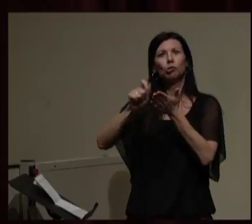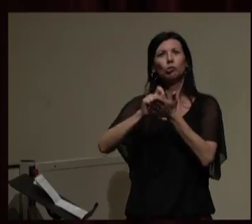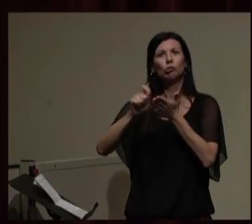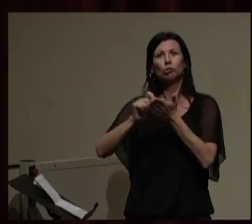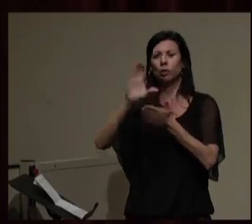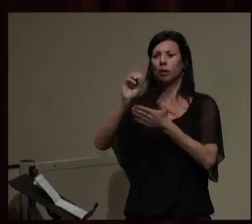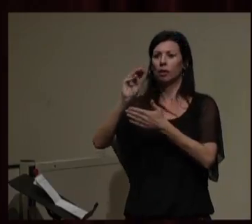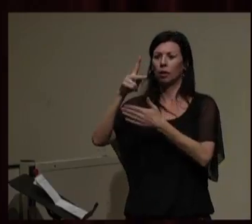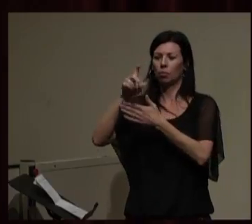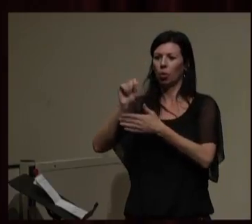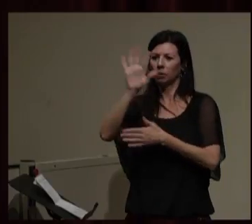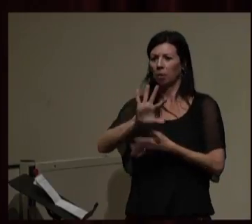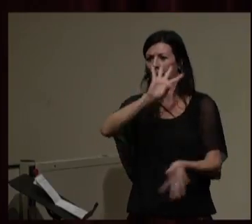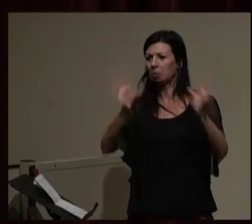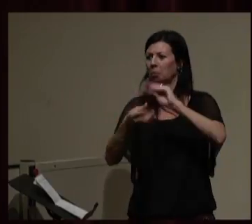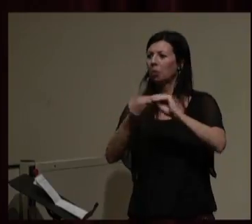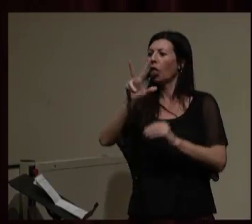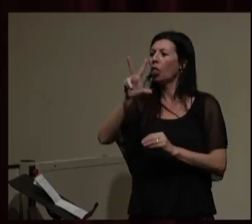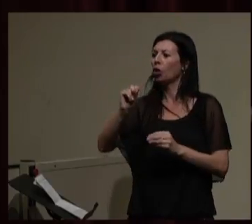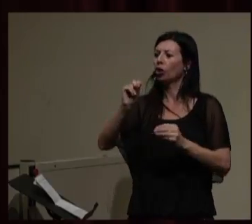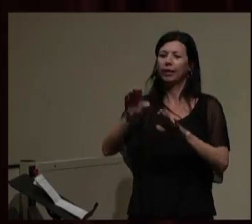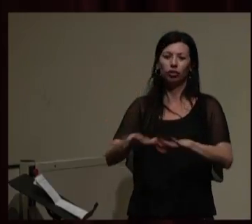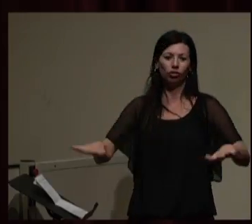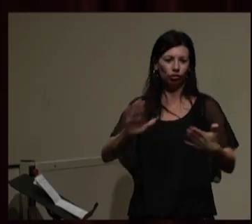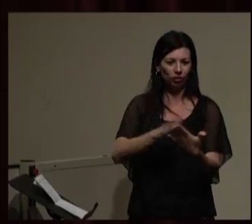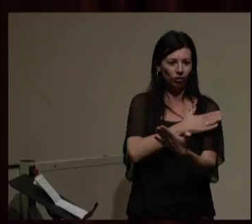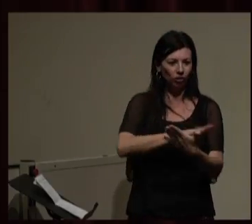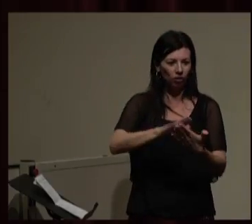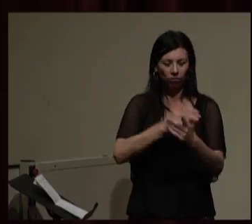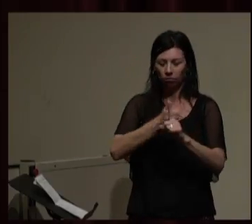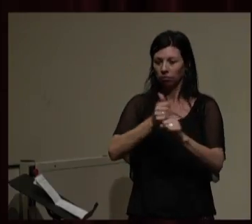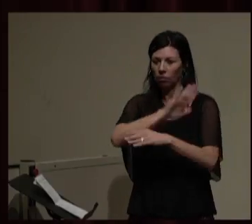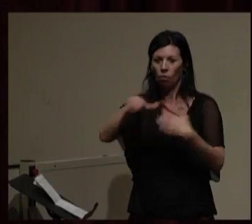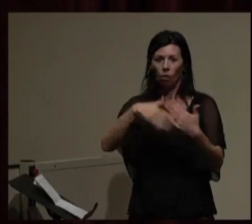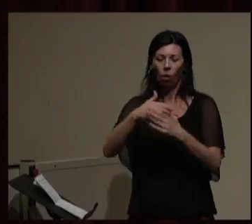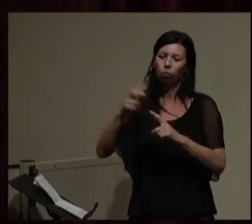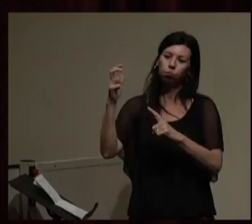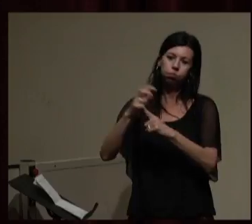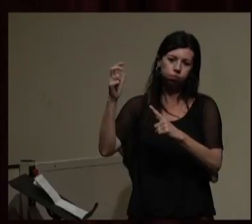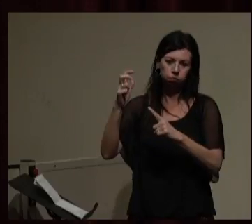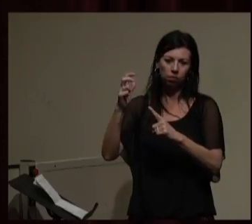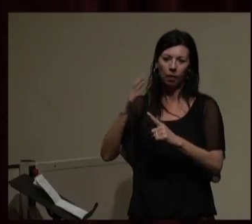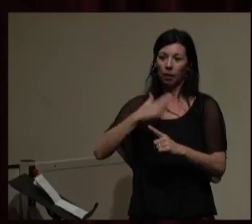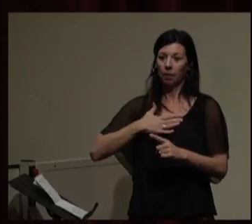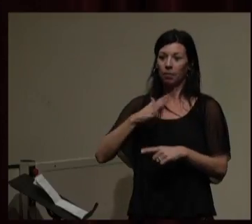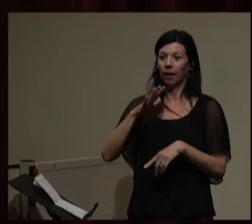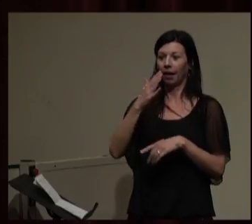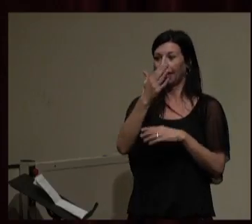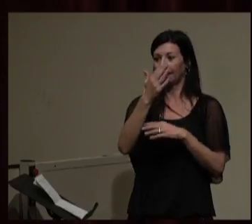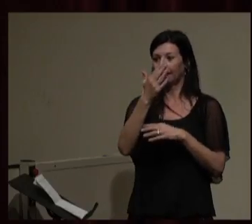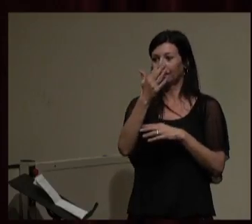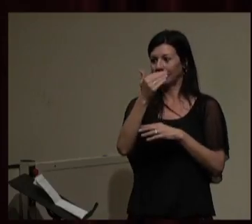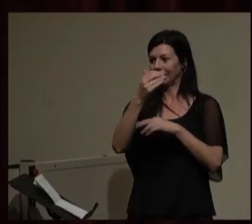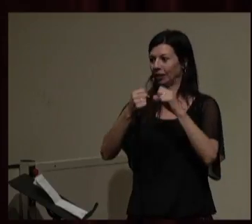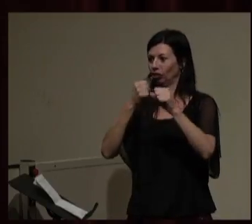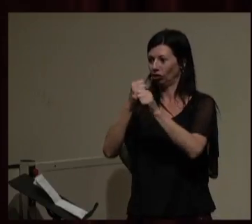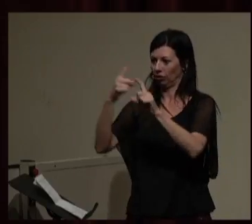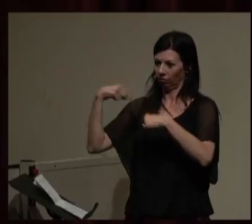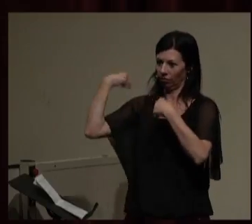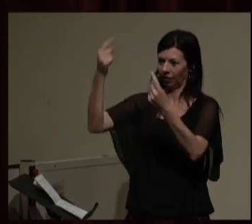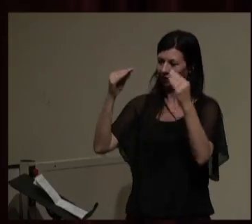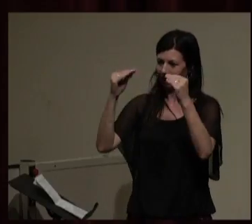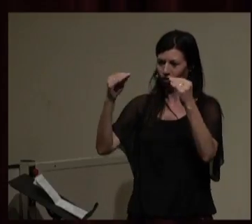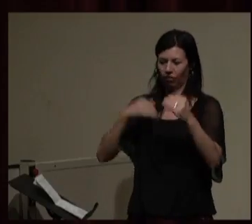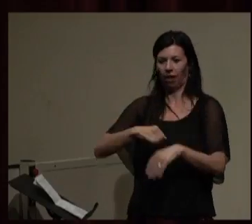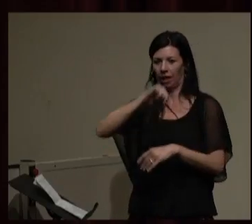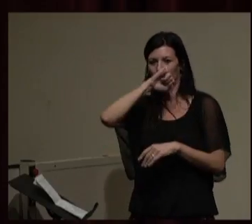about 30 children's songs in here, and all of them are such high quality and songs that over my 15 years of teaching that I love. And